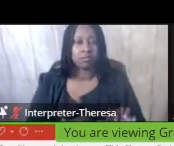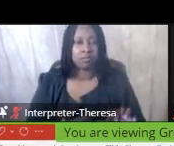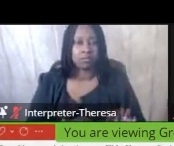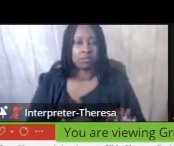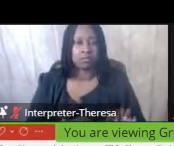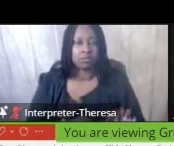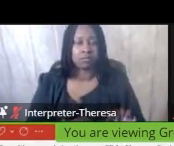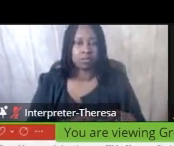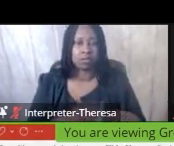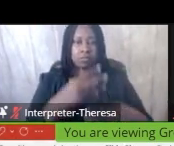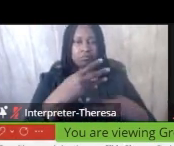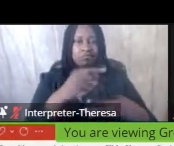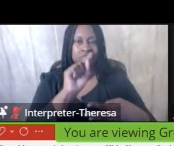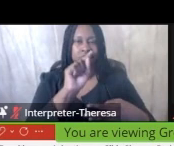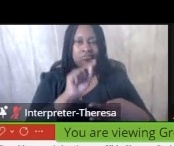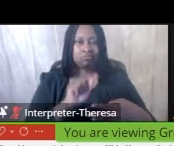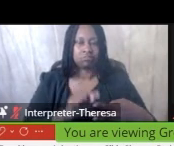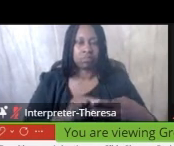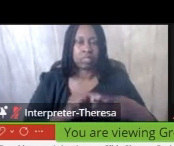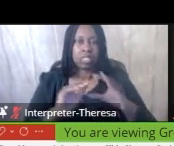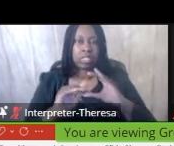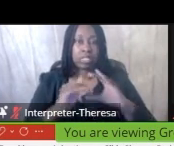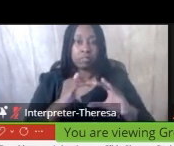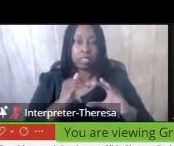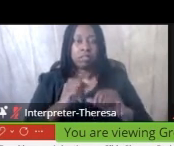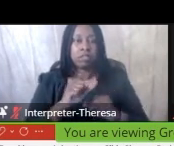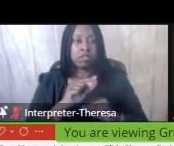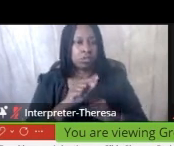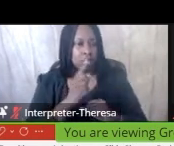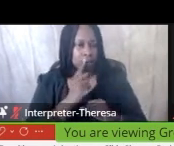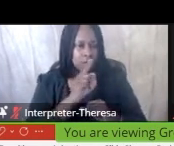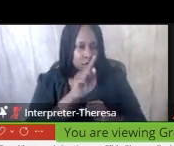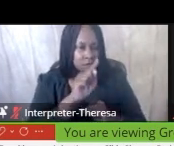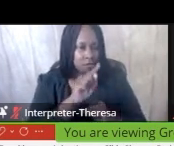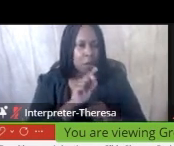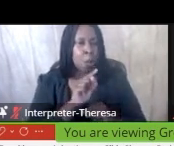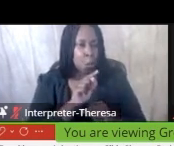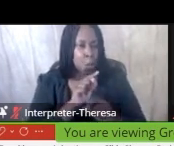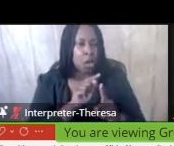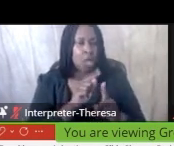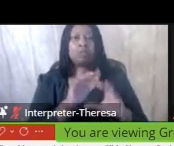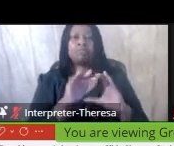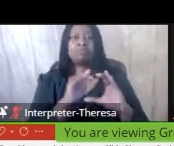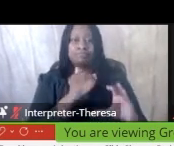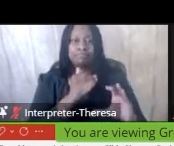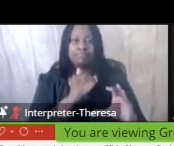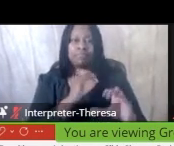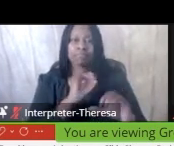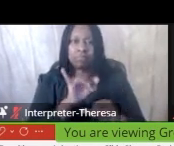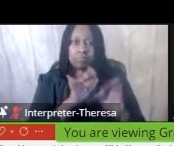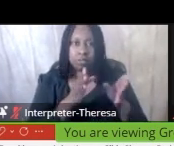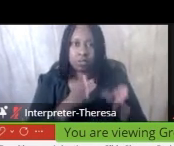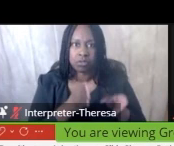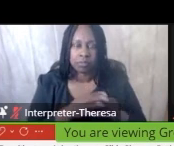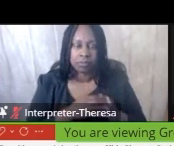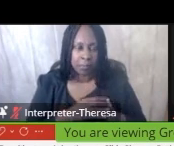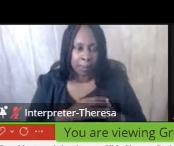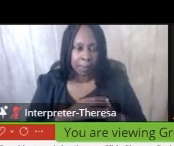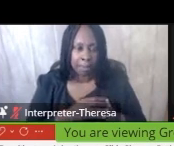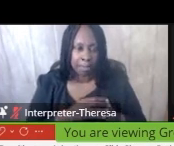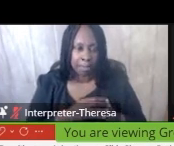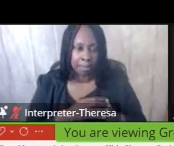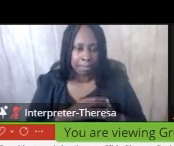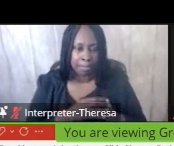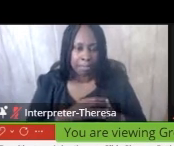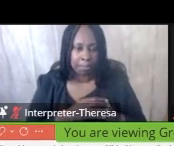And you can reach out to a person who you feel comfortable doing so with, but offer this